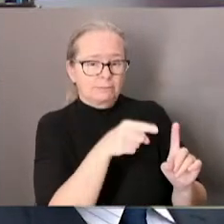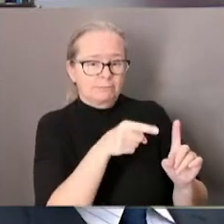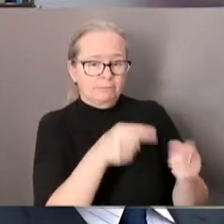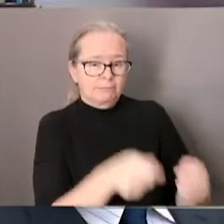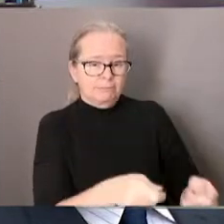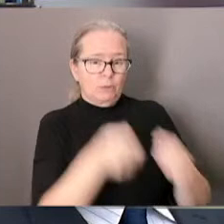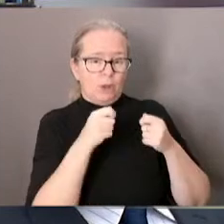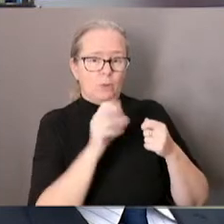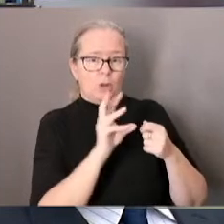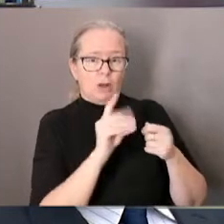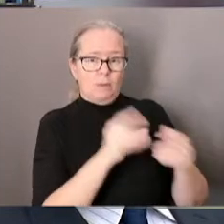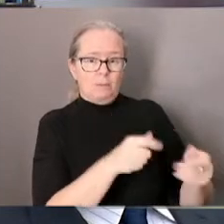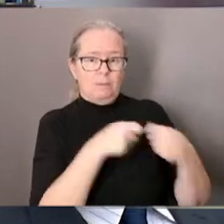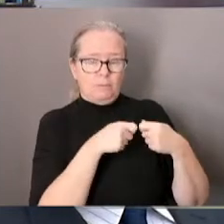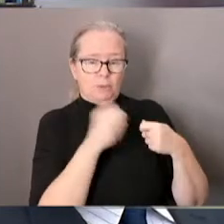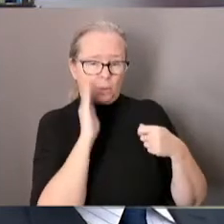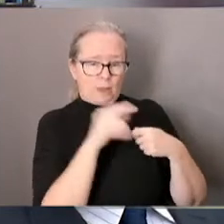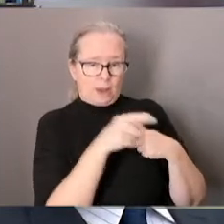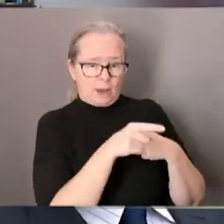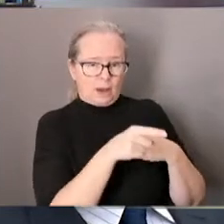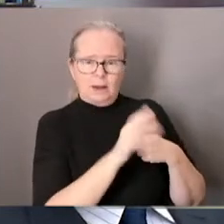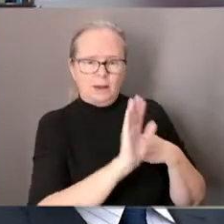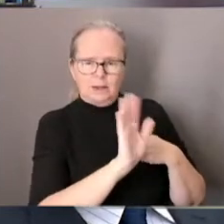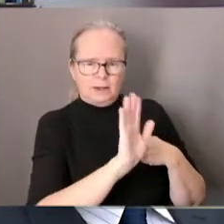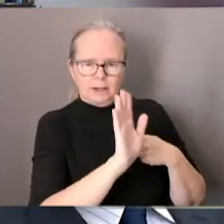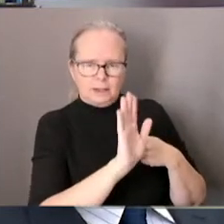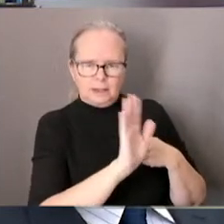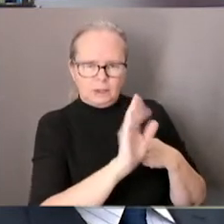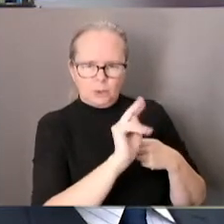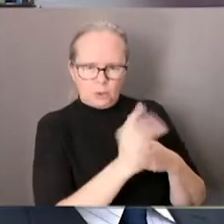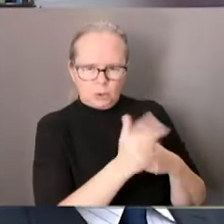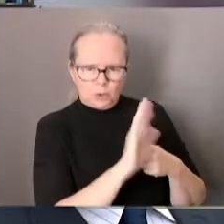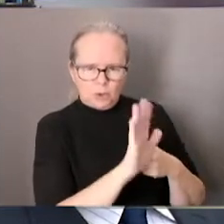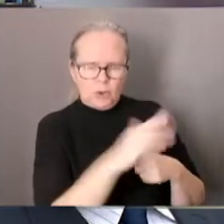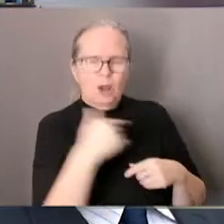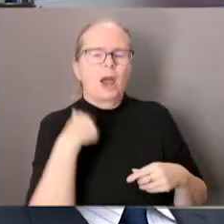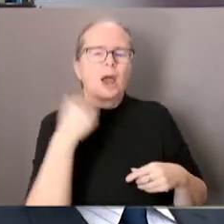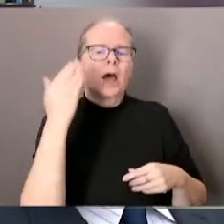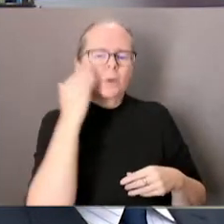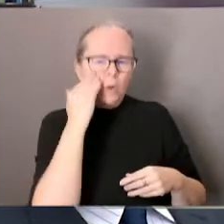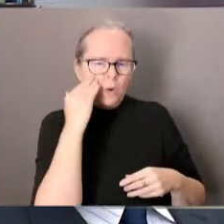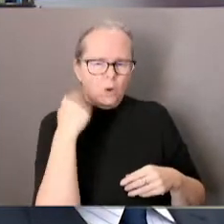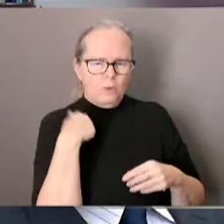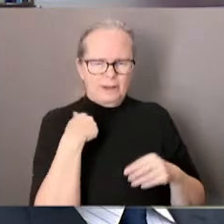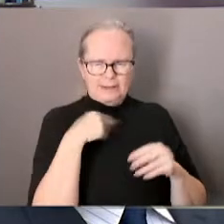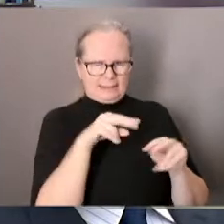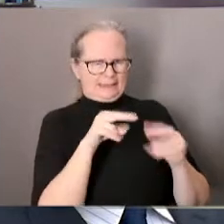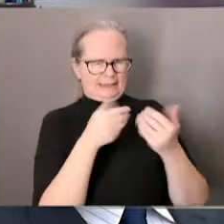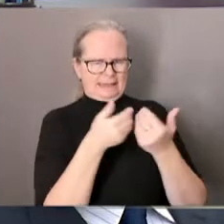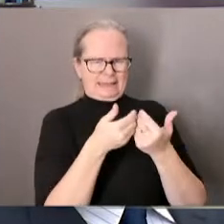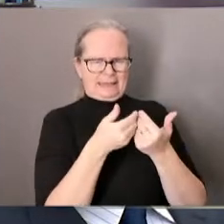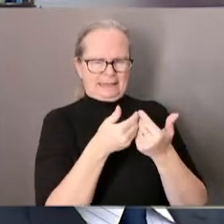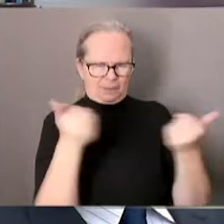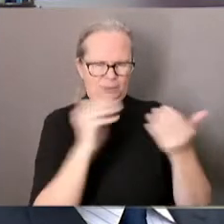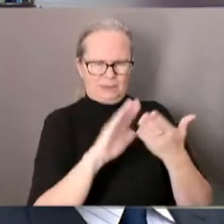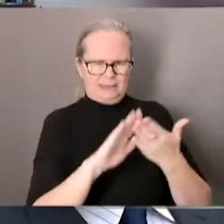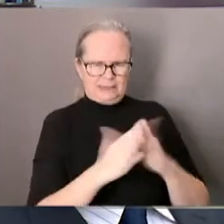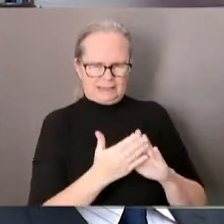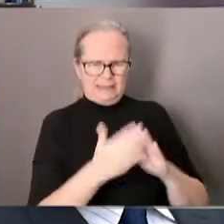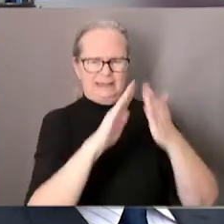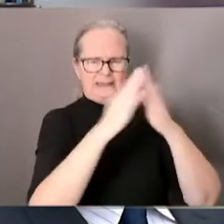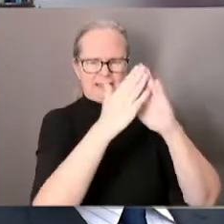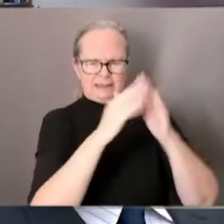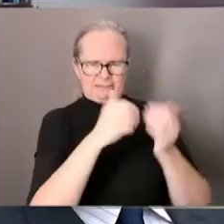the new two solitudes in Canada is the rural urban divide which means that City bureaucrats are necessarily Urban biased and unconscious of those